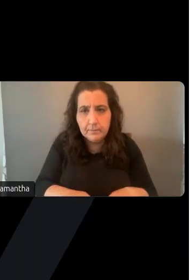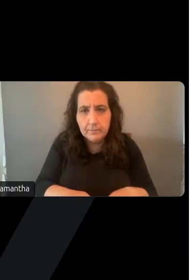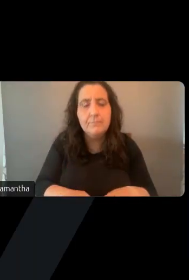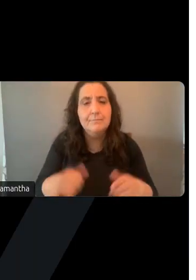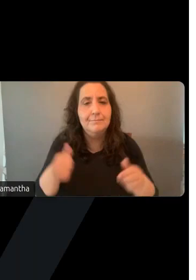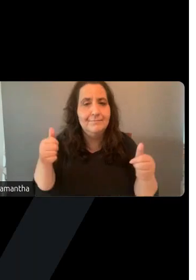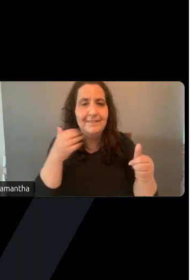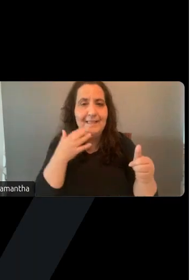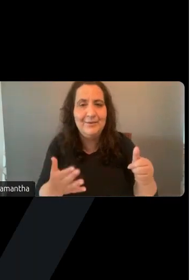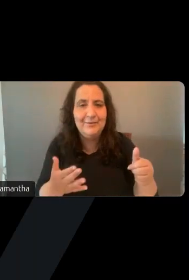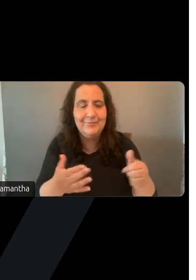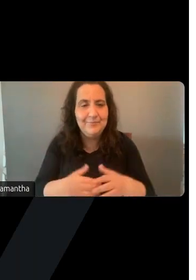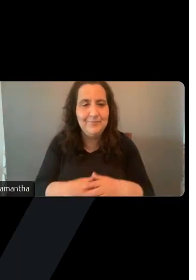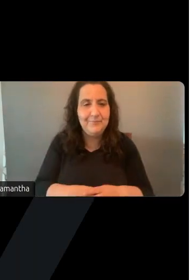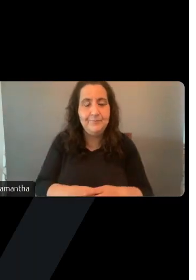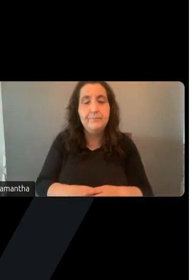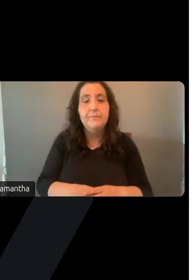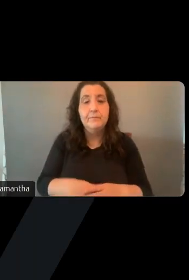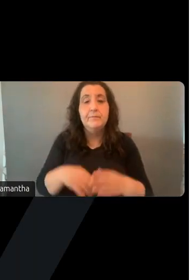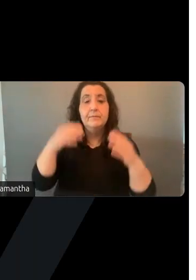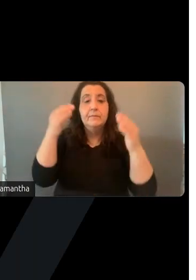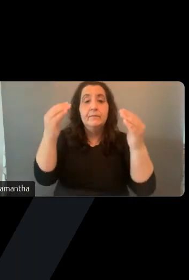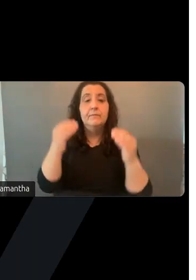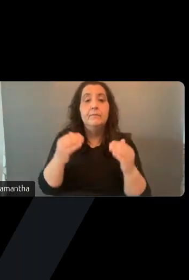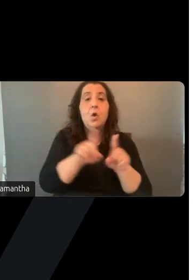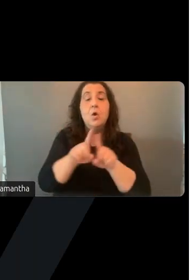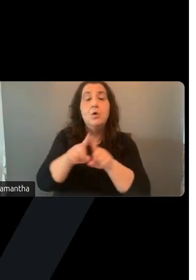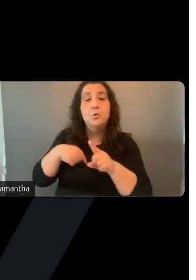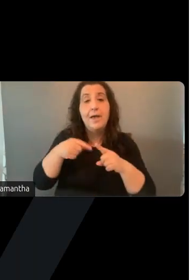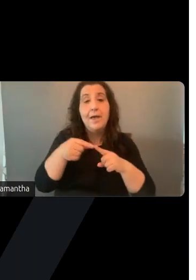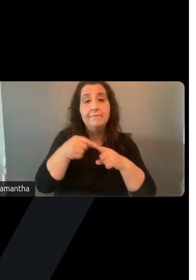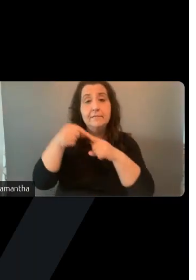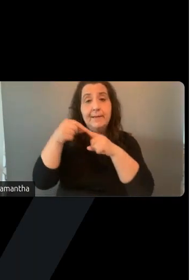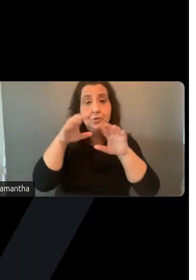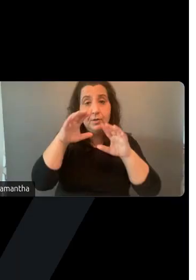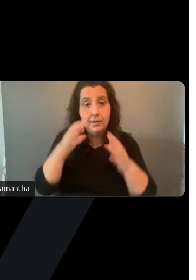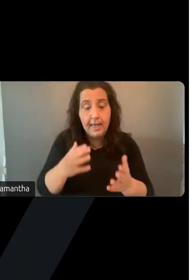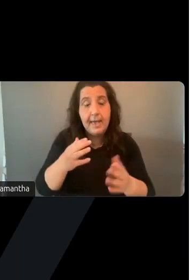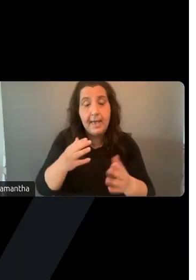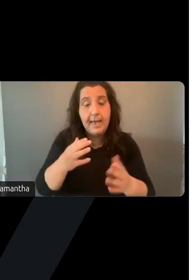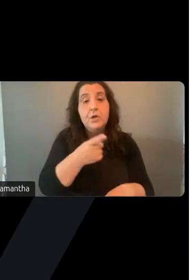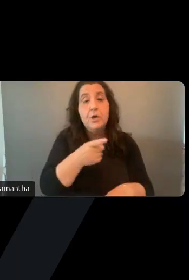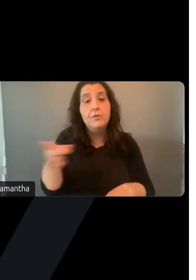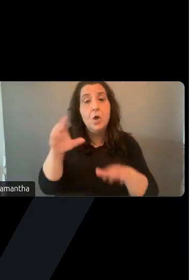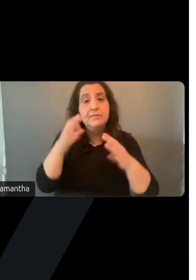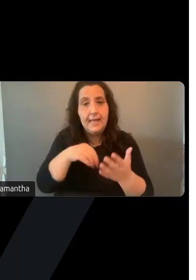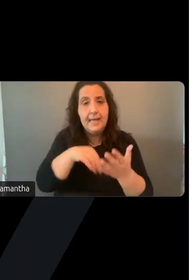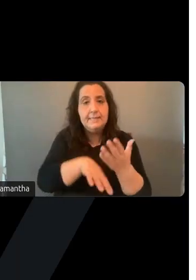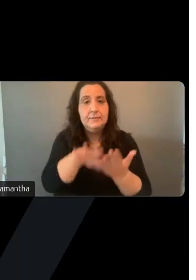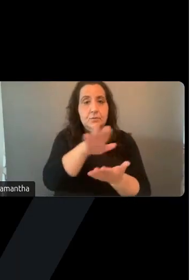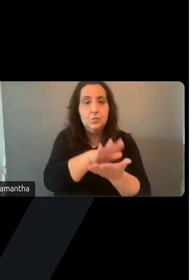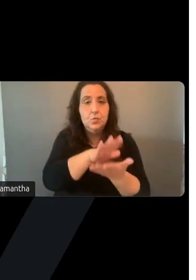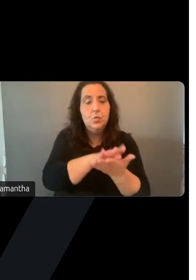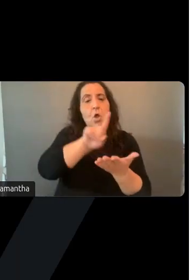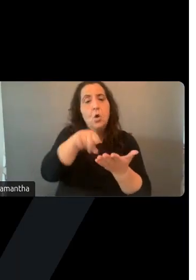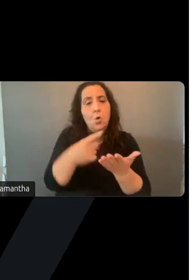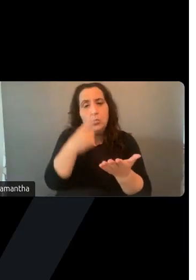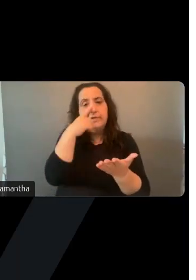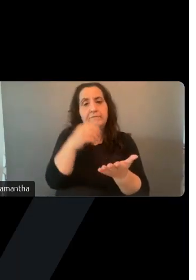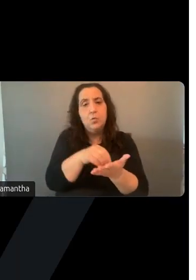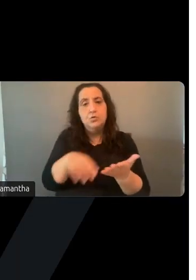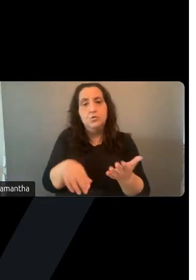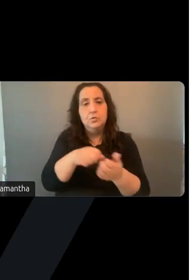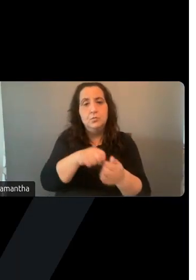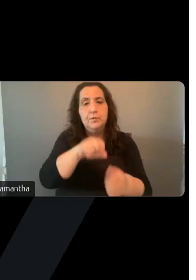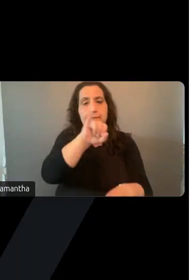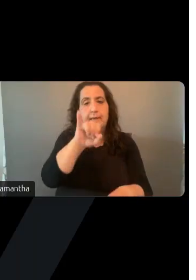Thank you. All right, then we also have special classes, which are classes in a school that are only for students with IEPs.